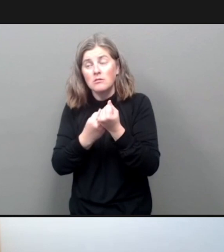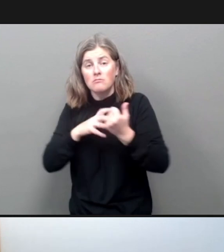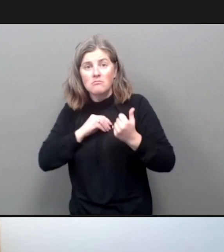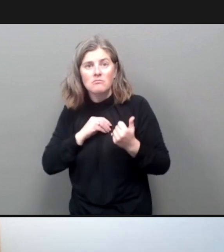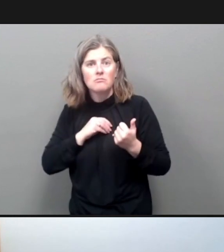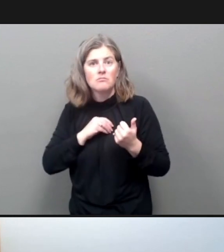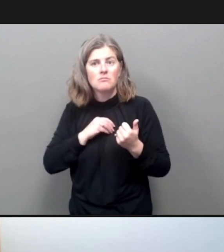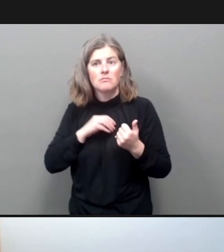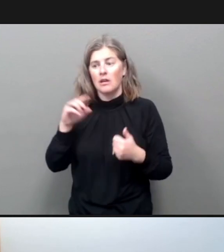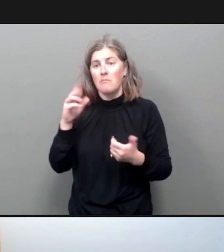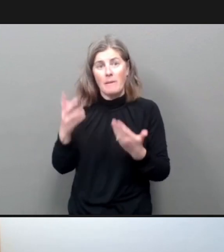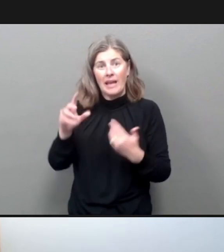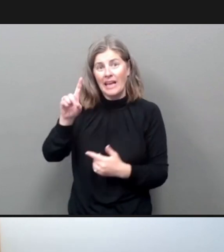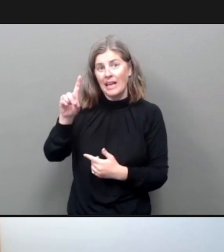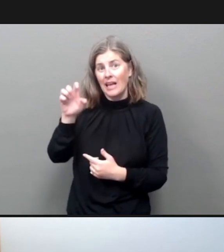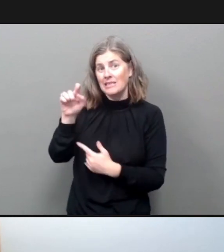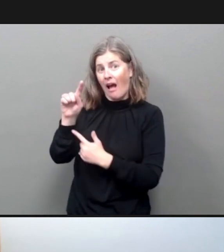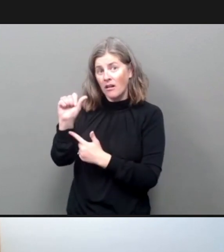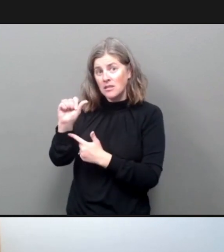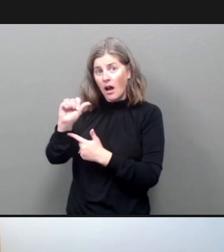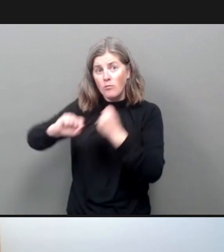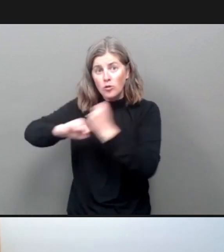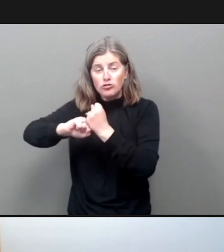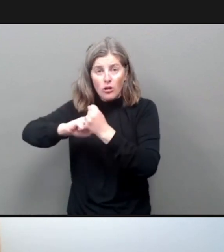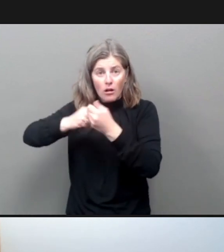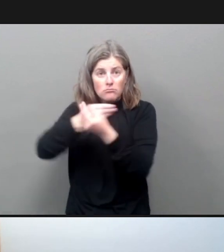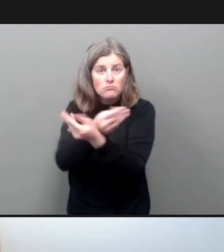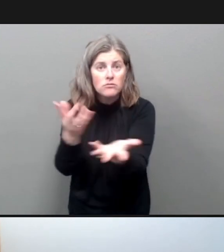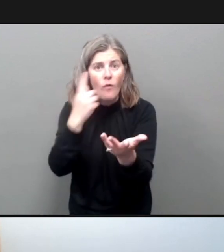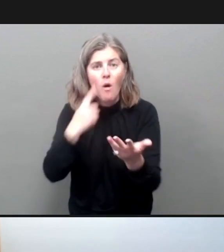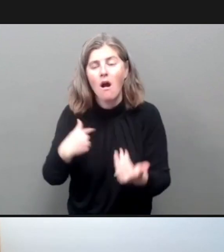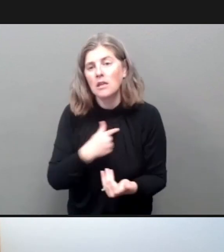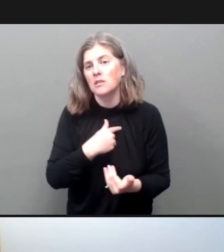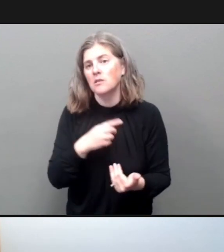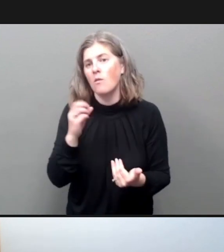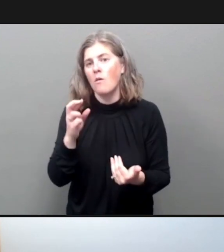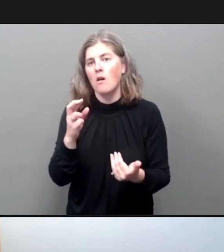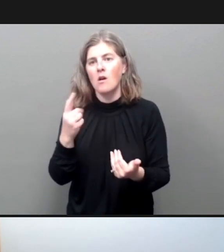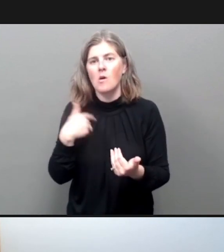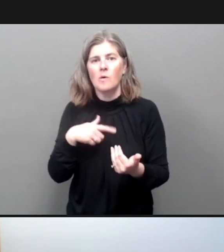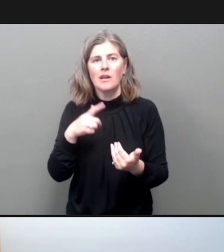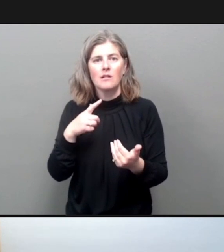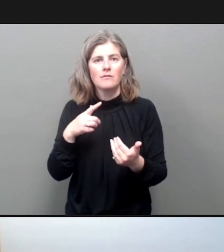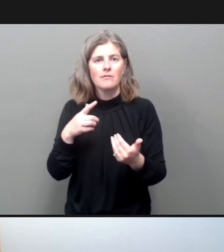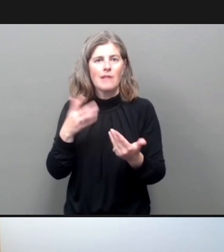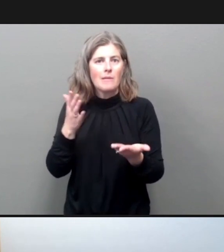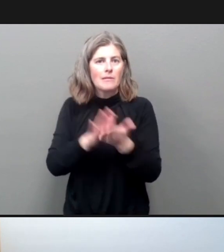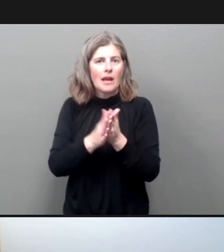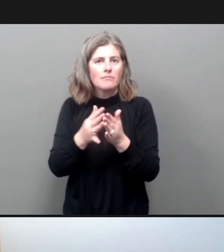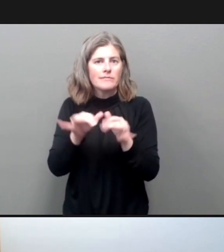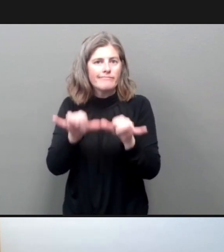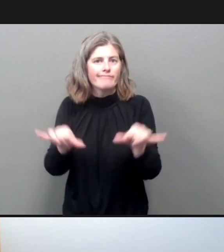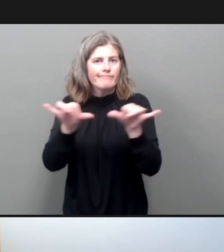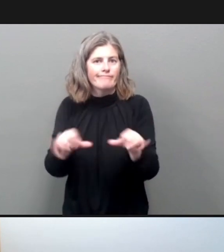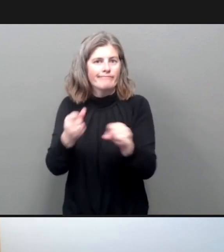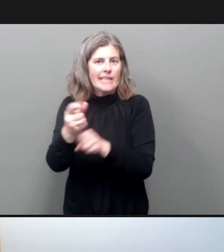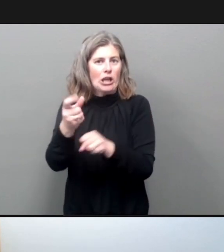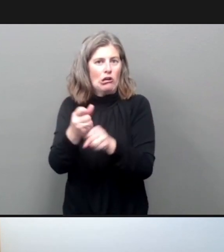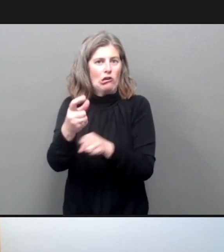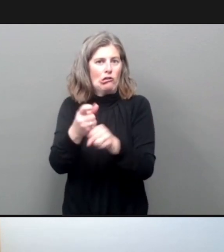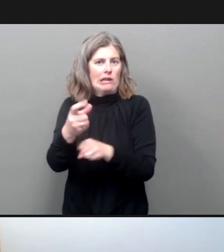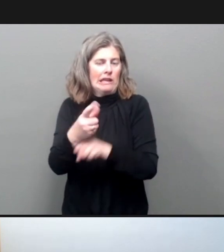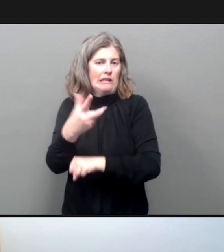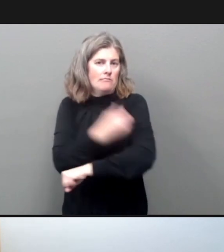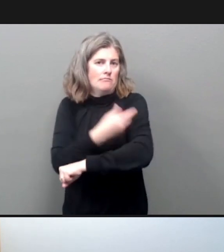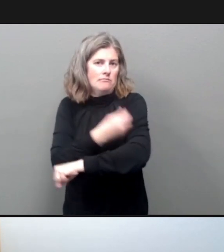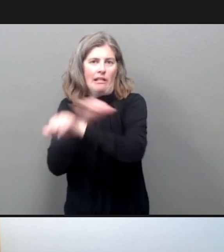Delta booster that comes out that we get, or we settle into a yearly pattern of some sort of updated vaccine like